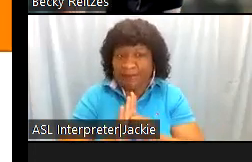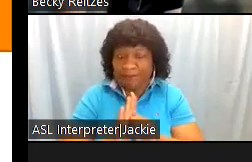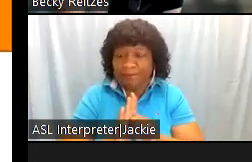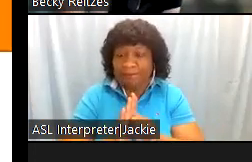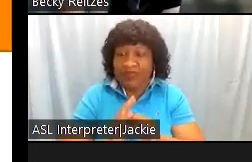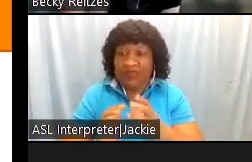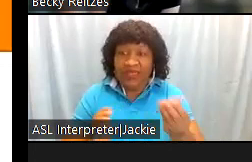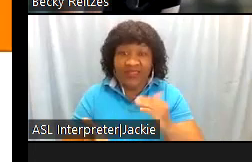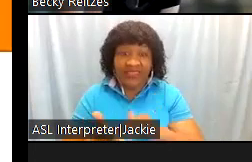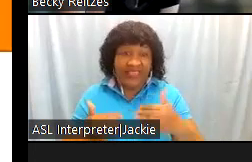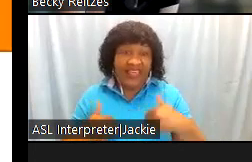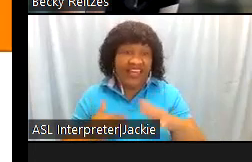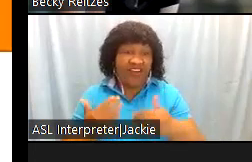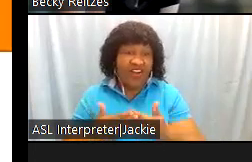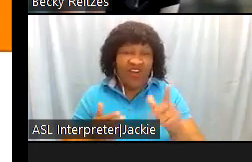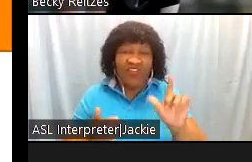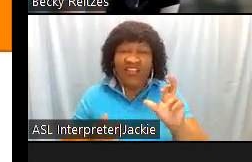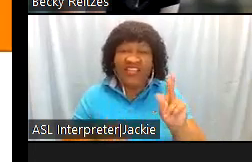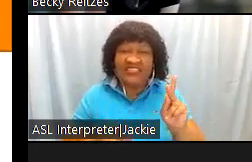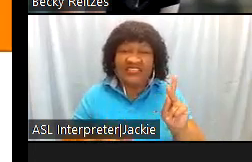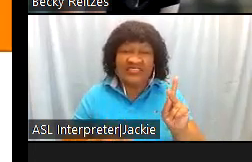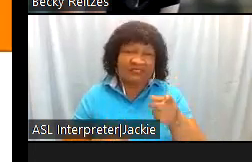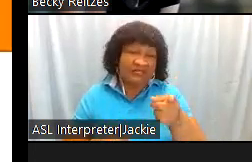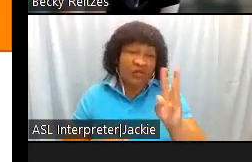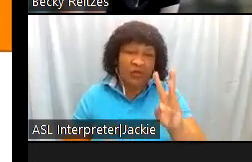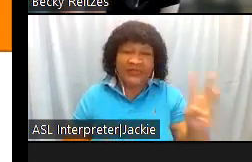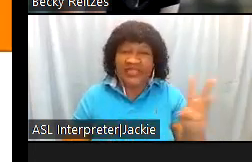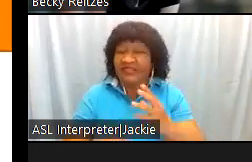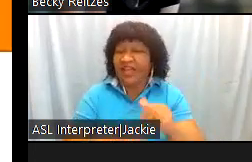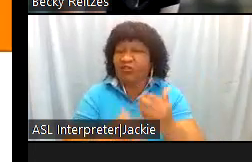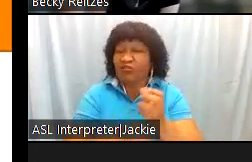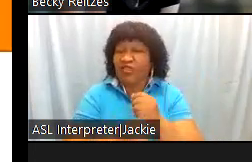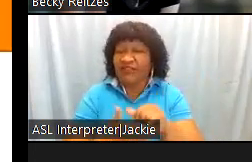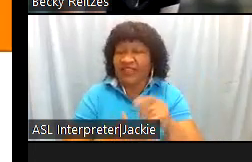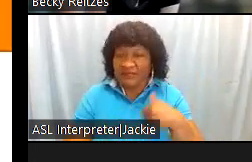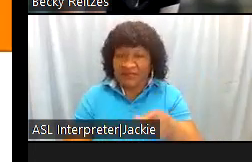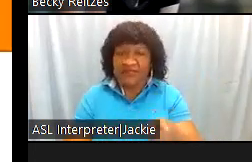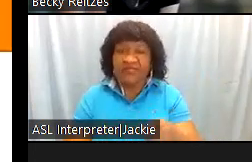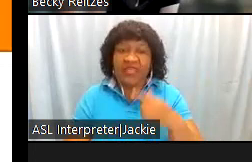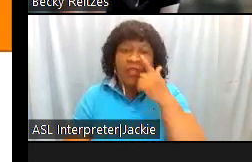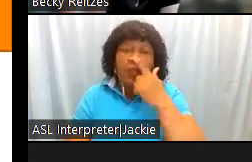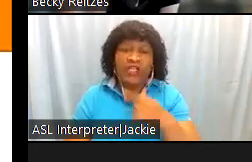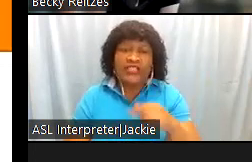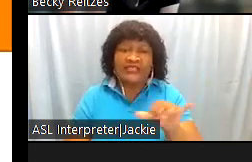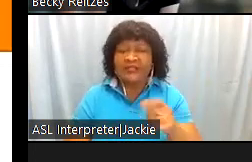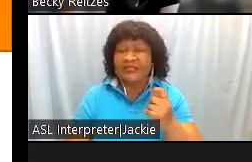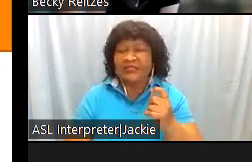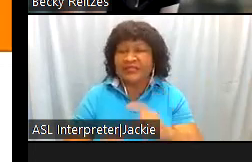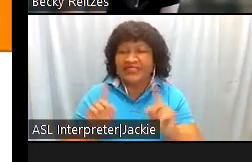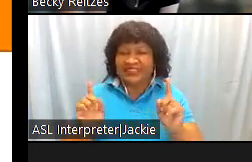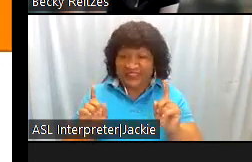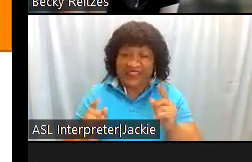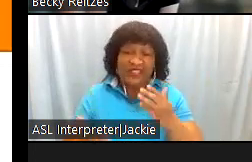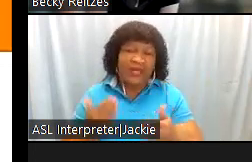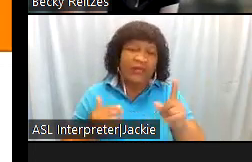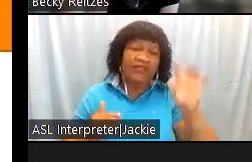And again, I have all the links in this website to get them. They look similar, but they're different. So again, one would be